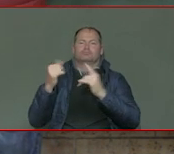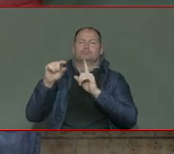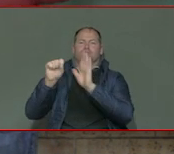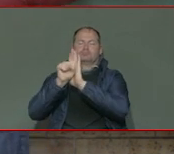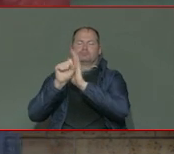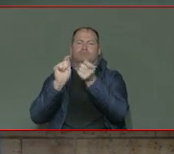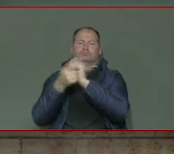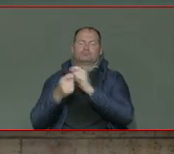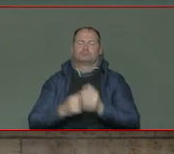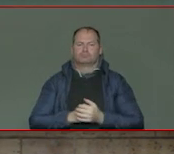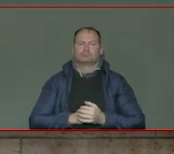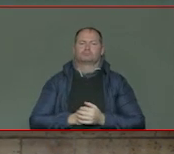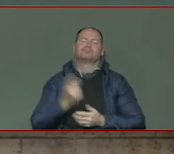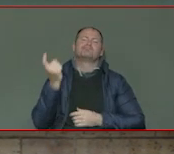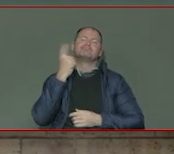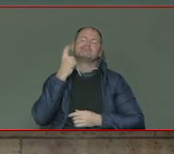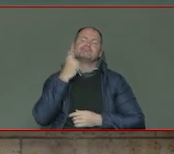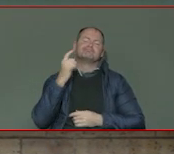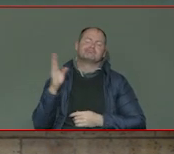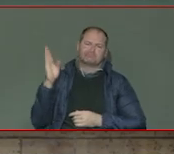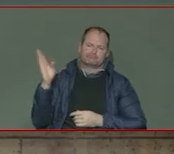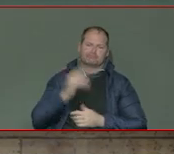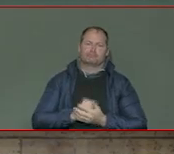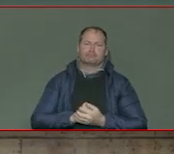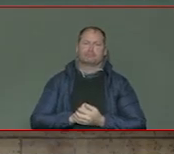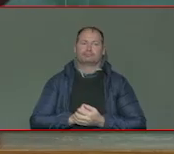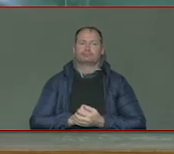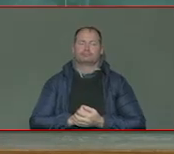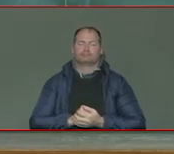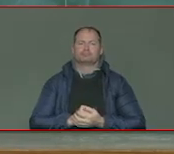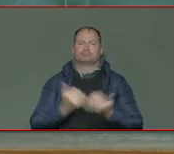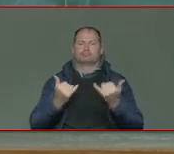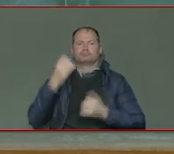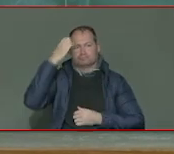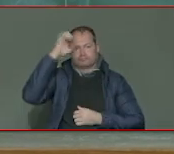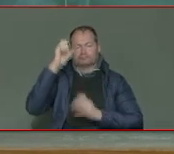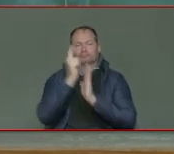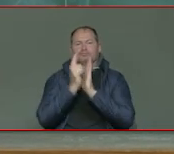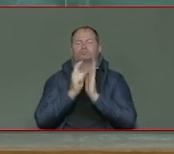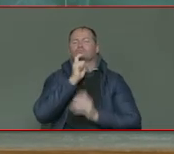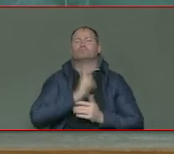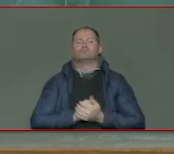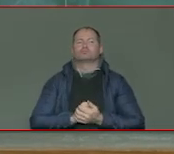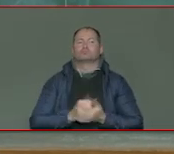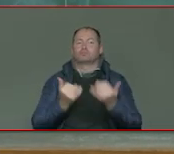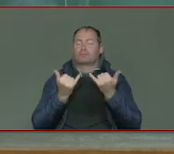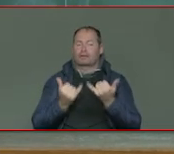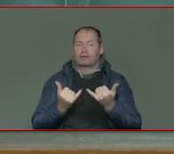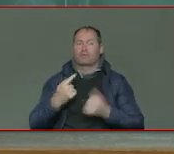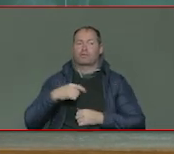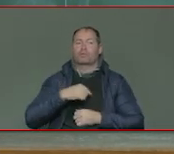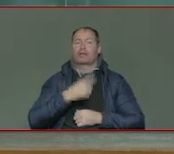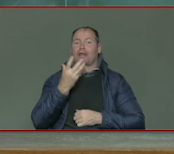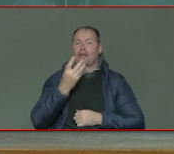of the exponent. That was easy. All right, we just used exponential laws. But here we've got an